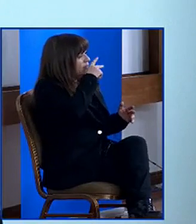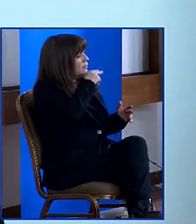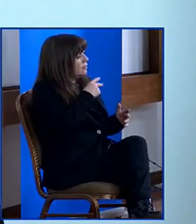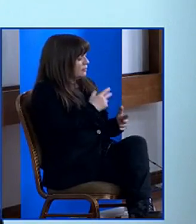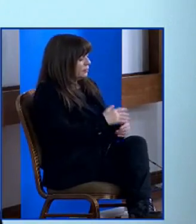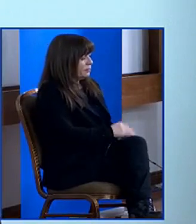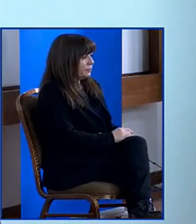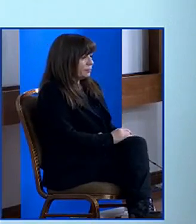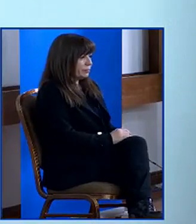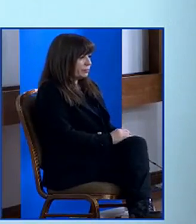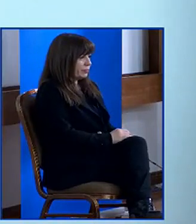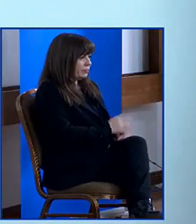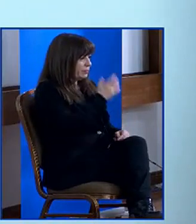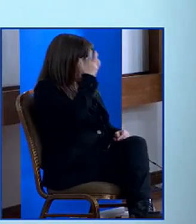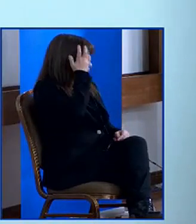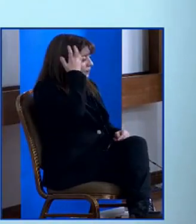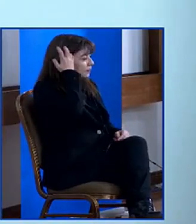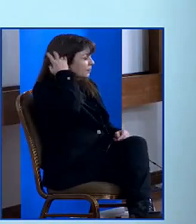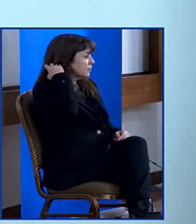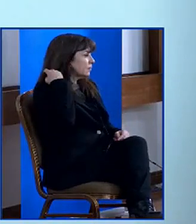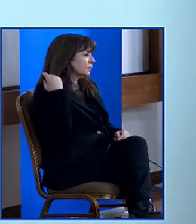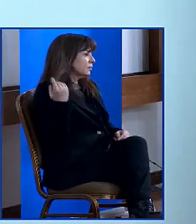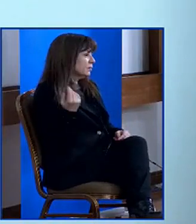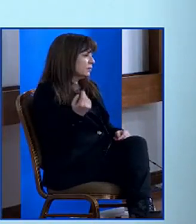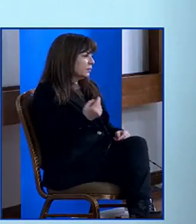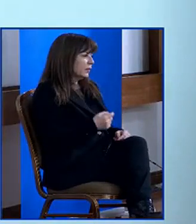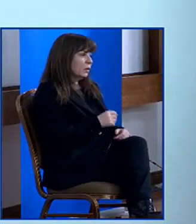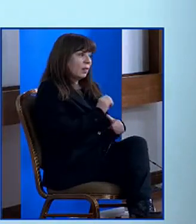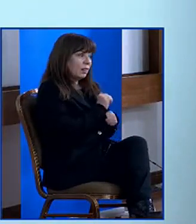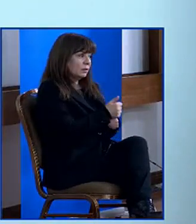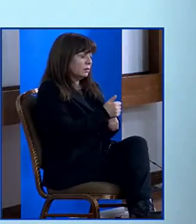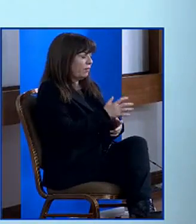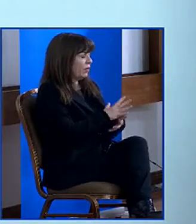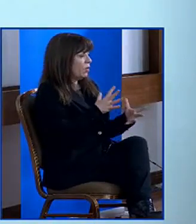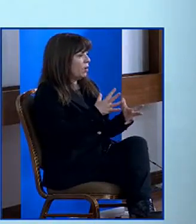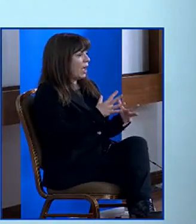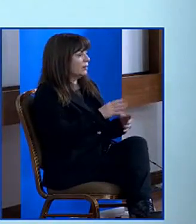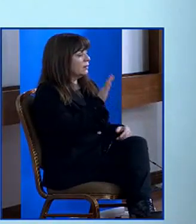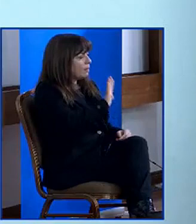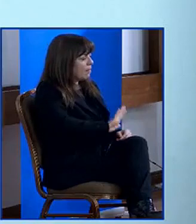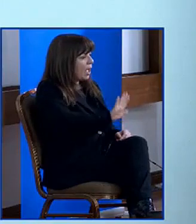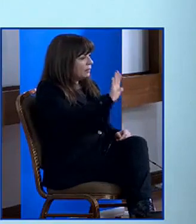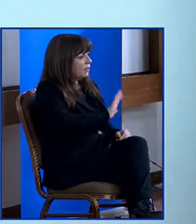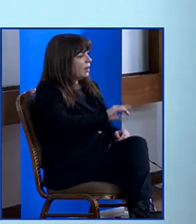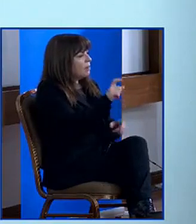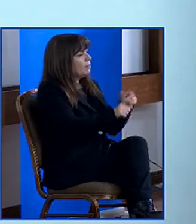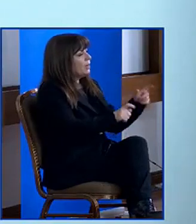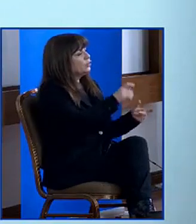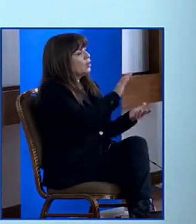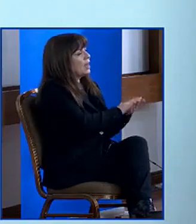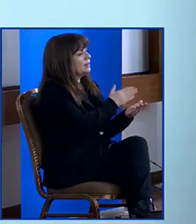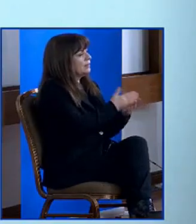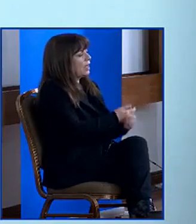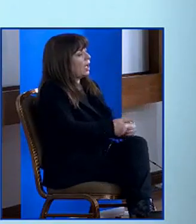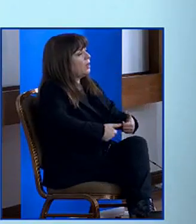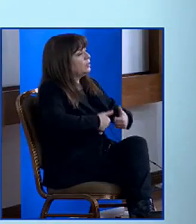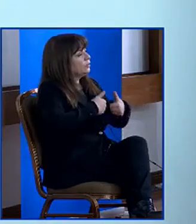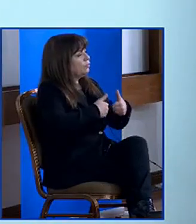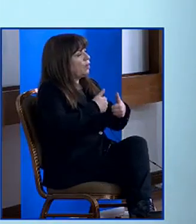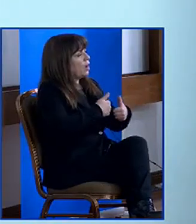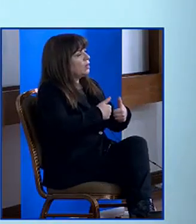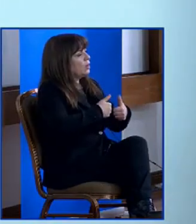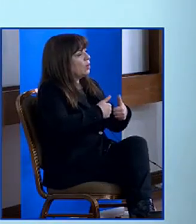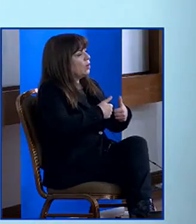of challenge in keeping people healthy and fit as we live longer, and the work that the university and Bupa are